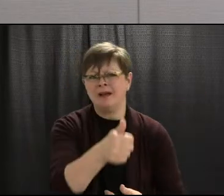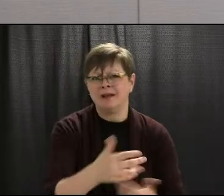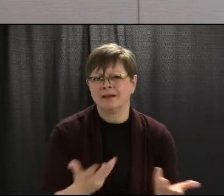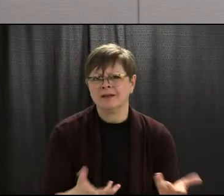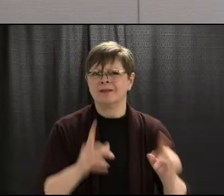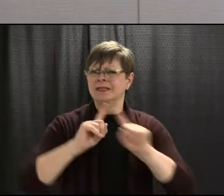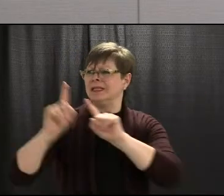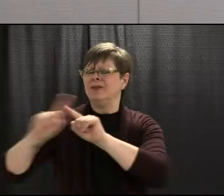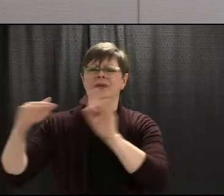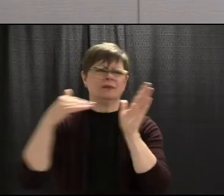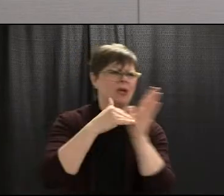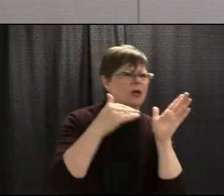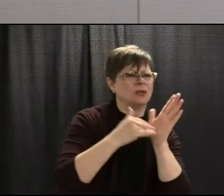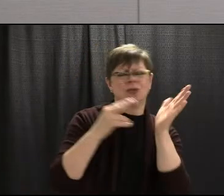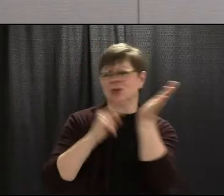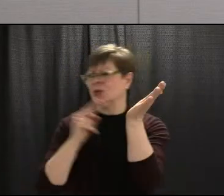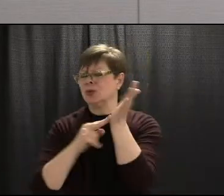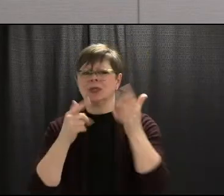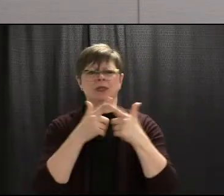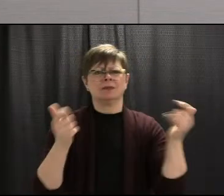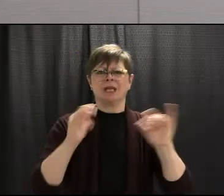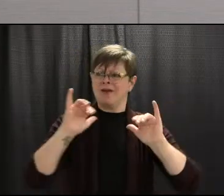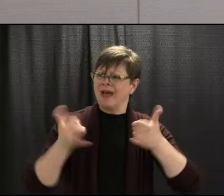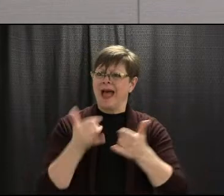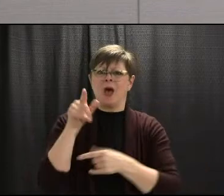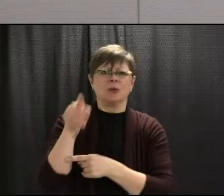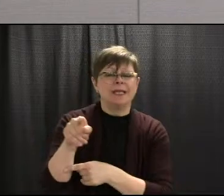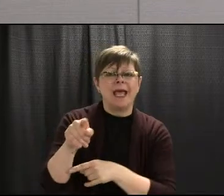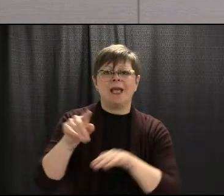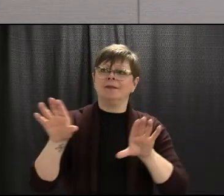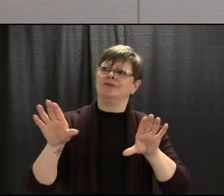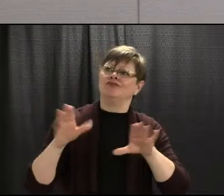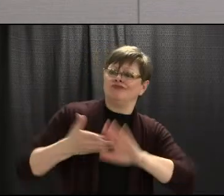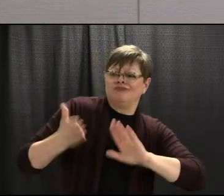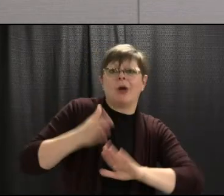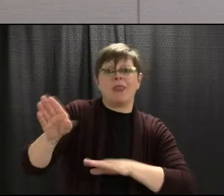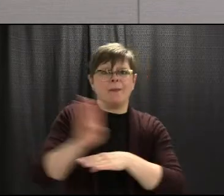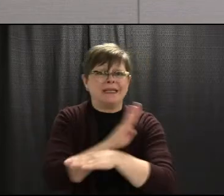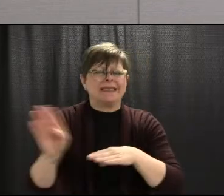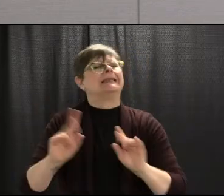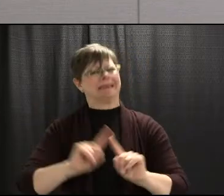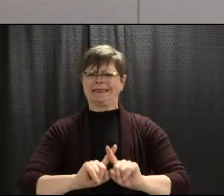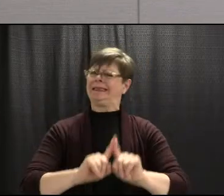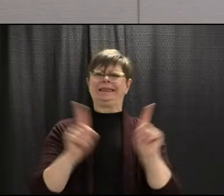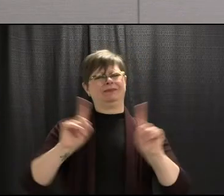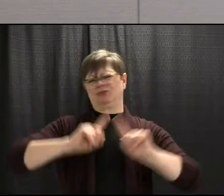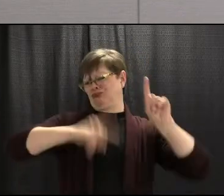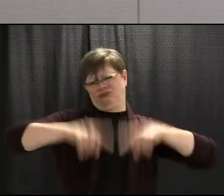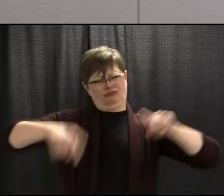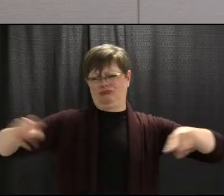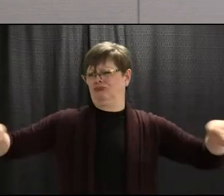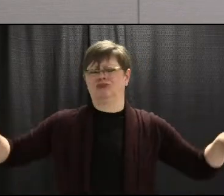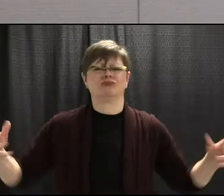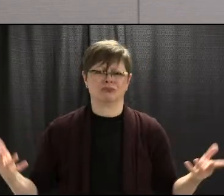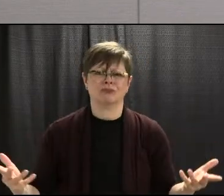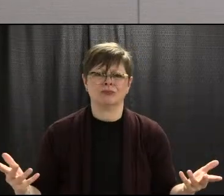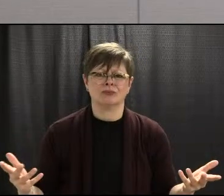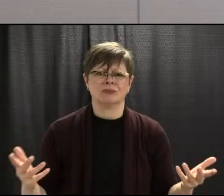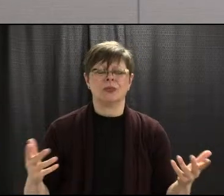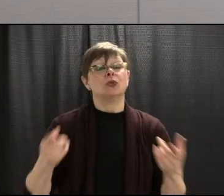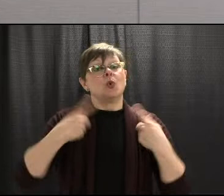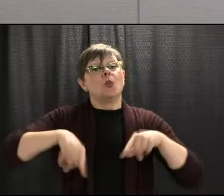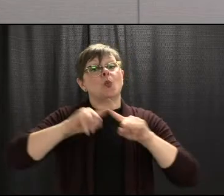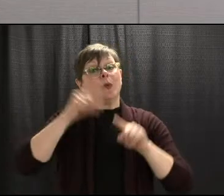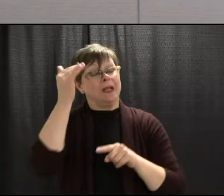professionals practice medicine. Whether it's, and it has substantively has to do with work-life balance, and rightfully so. So we know